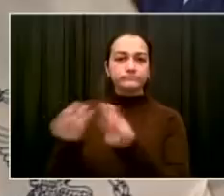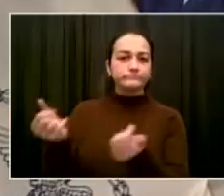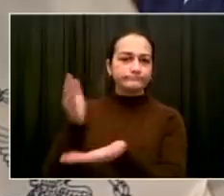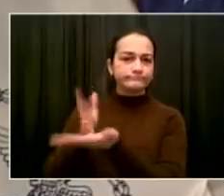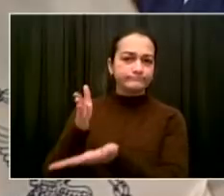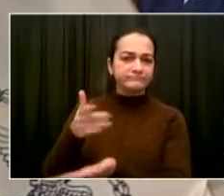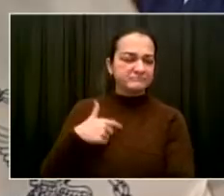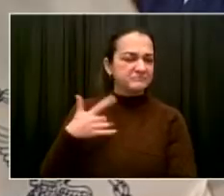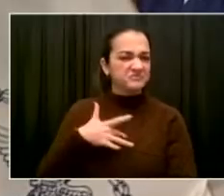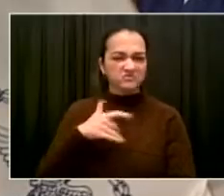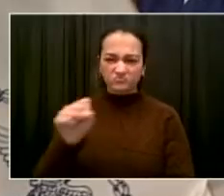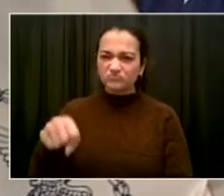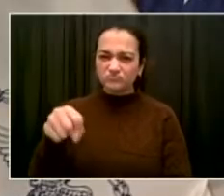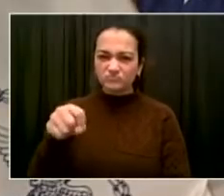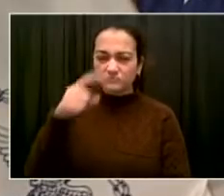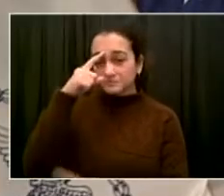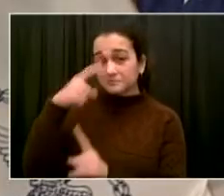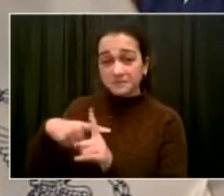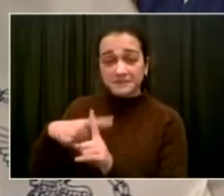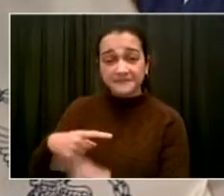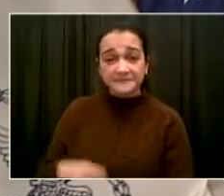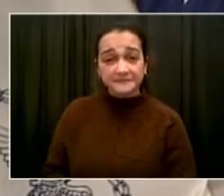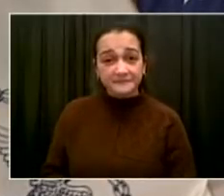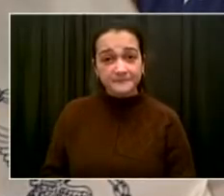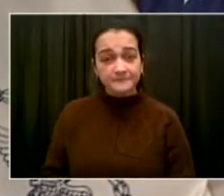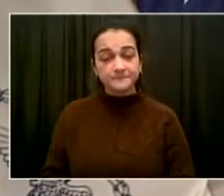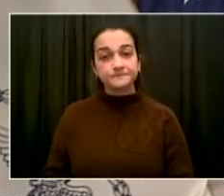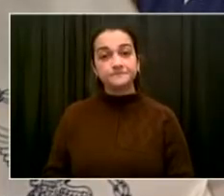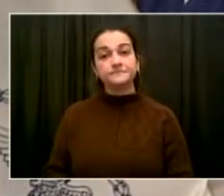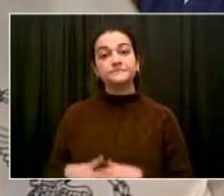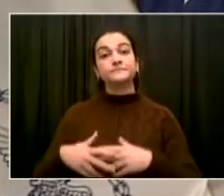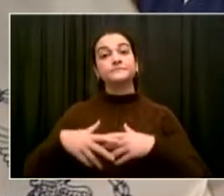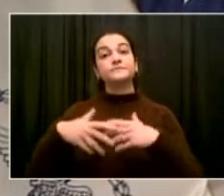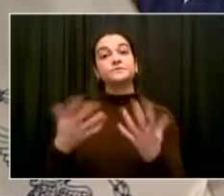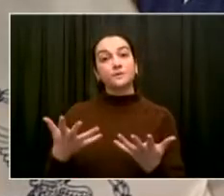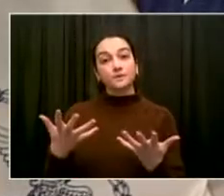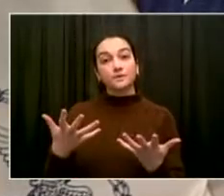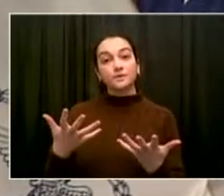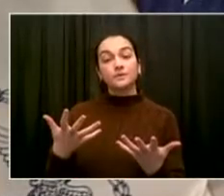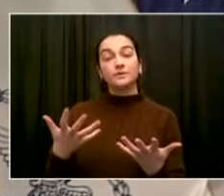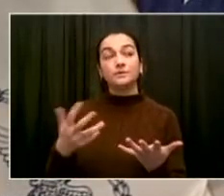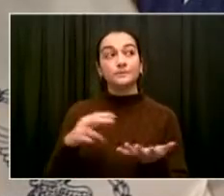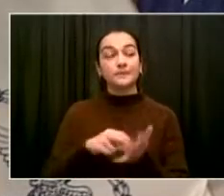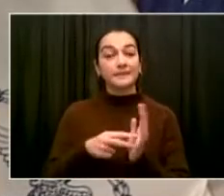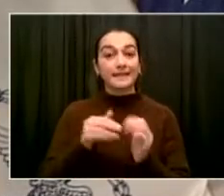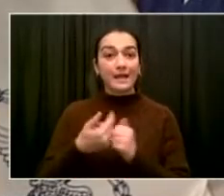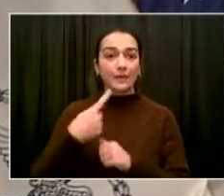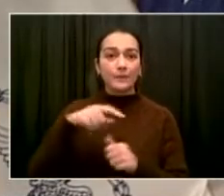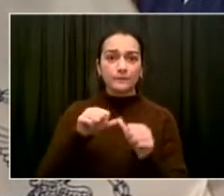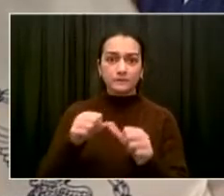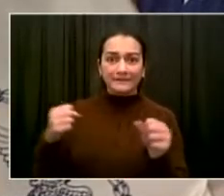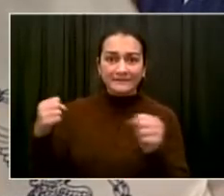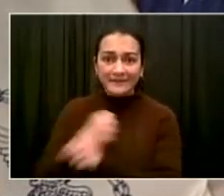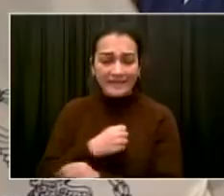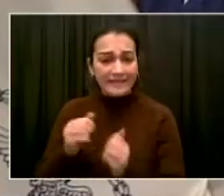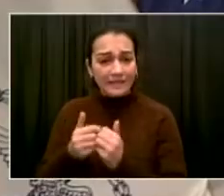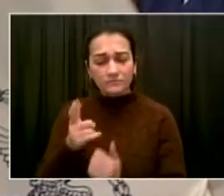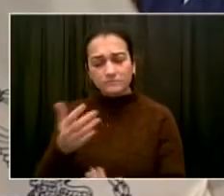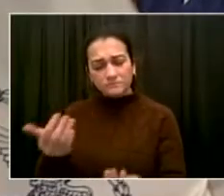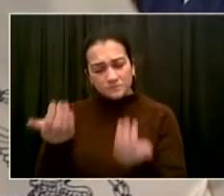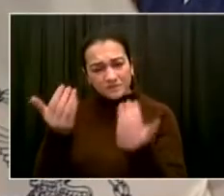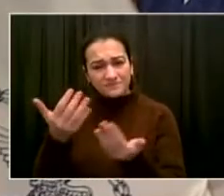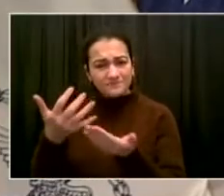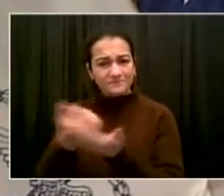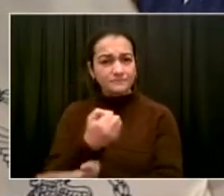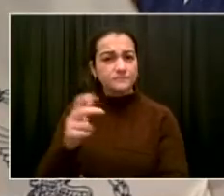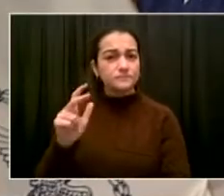boosters. This temporary reality demands an urgent, immediate step, which is to